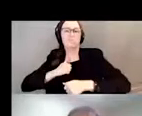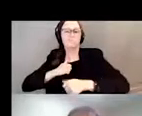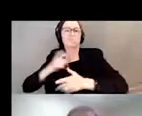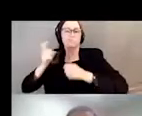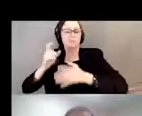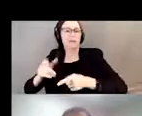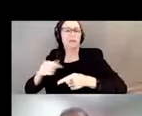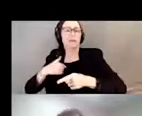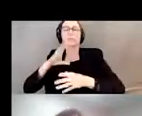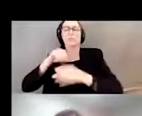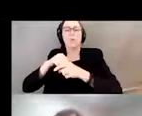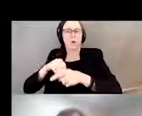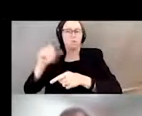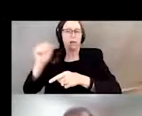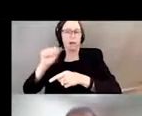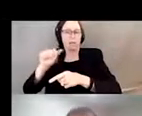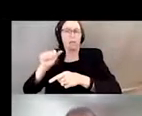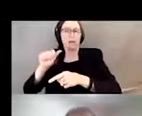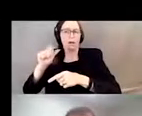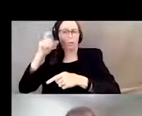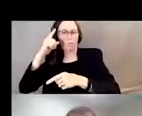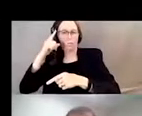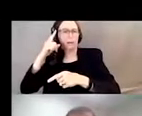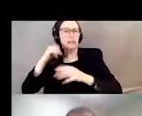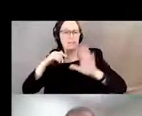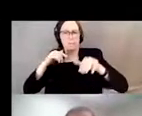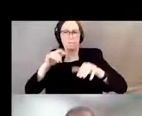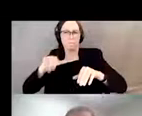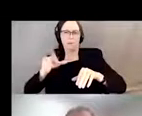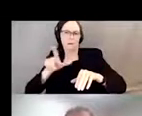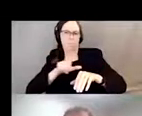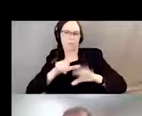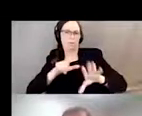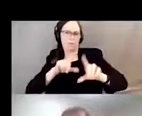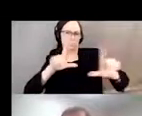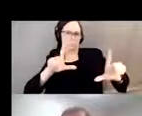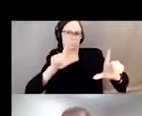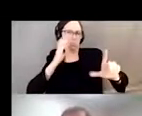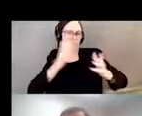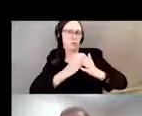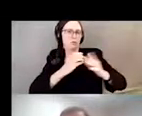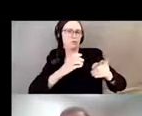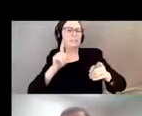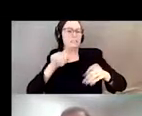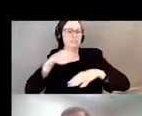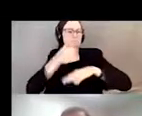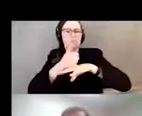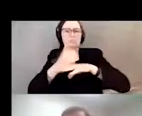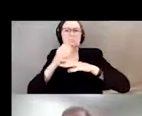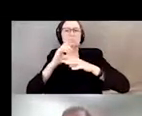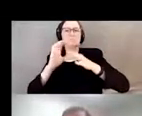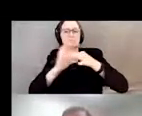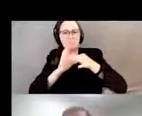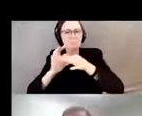government. He's the man on the bottom left-hand corner. He basically forms a coalition with